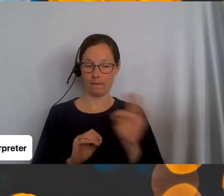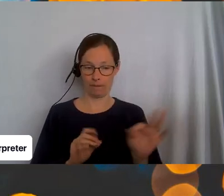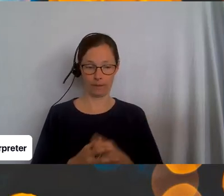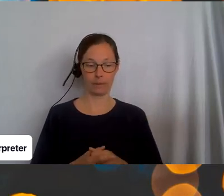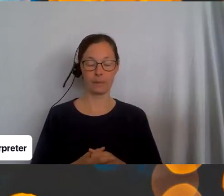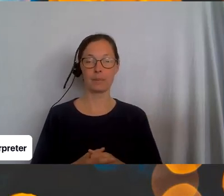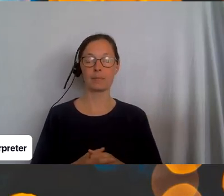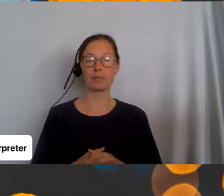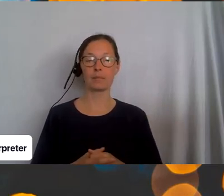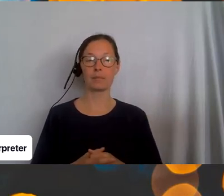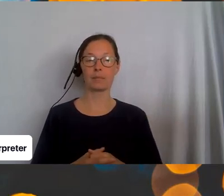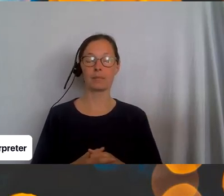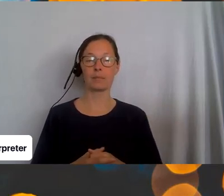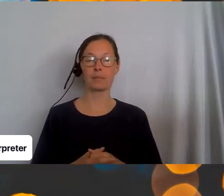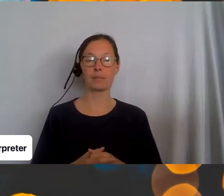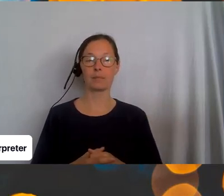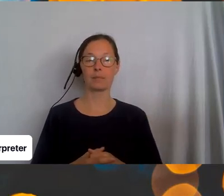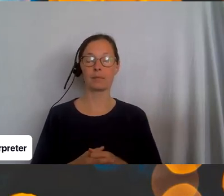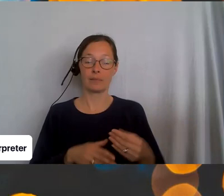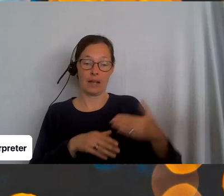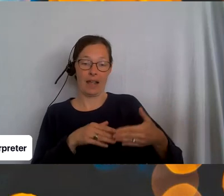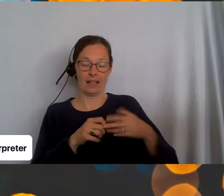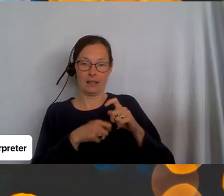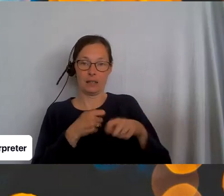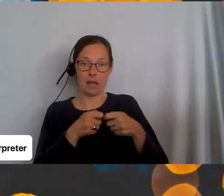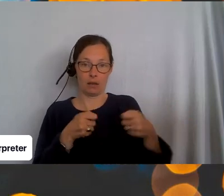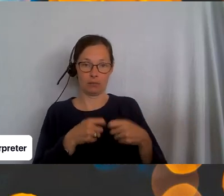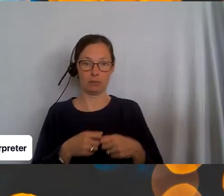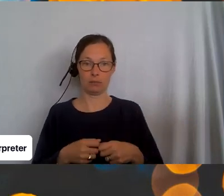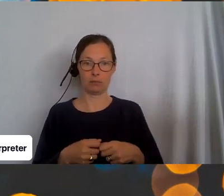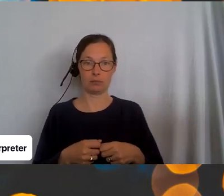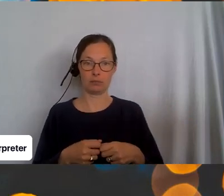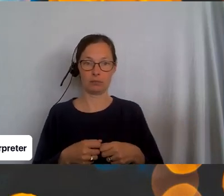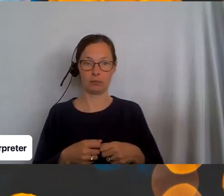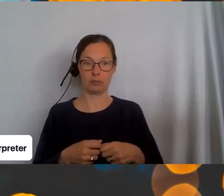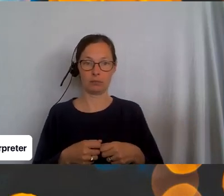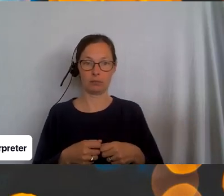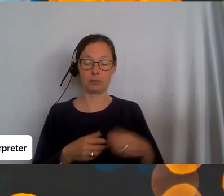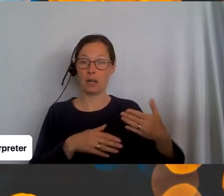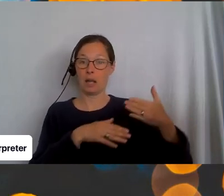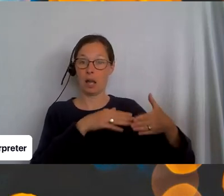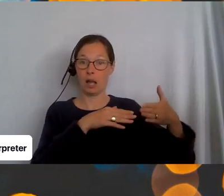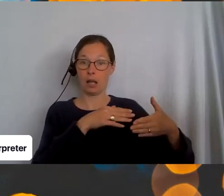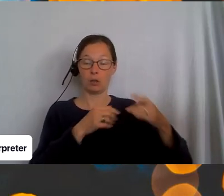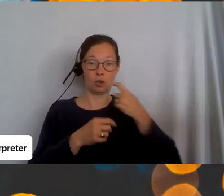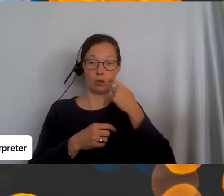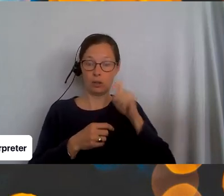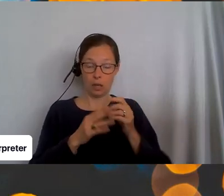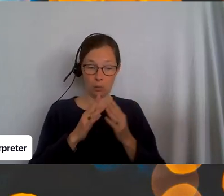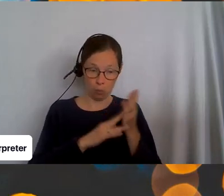and tie the ends. Tie those ends that you had to poke through the